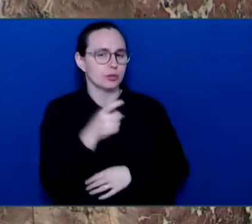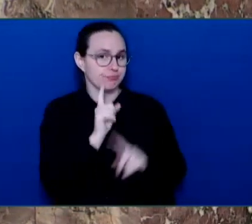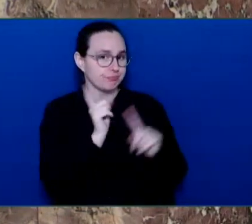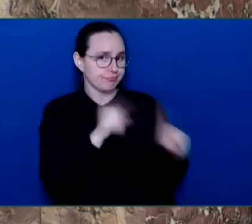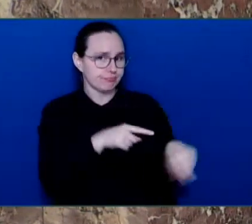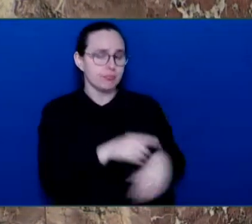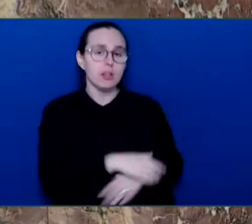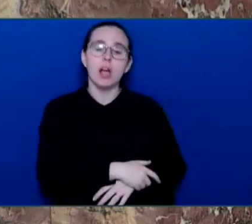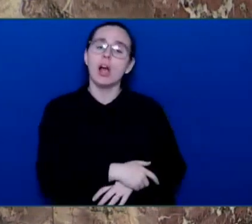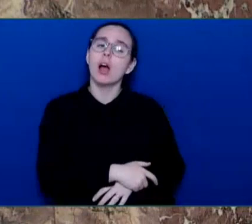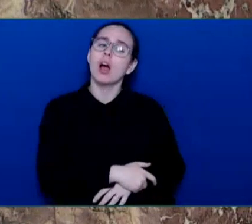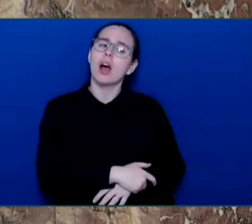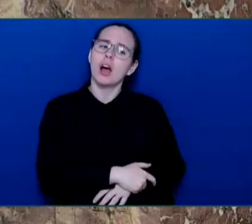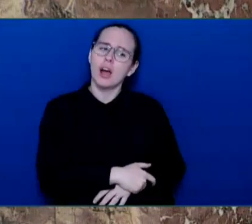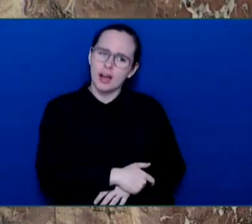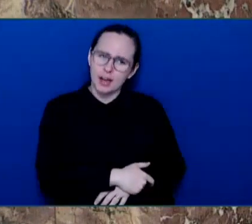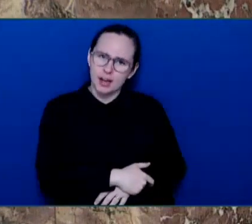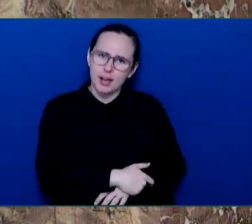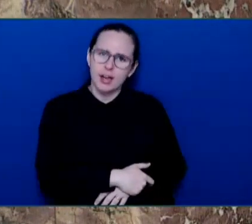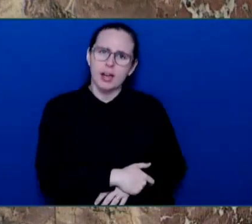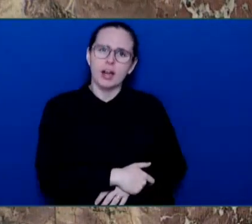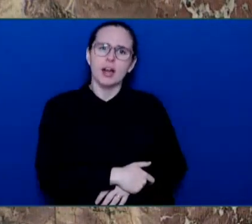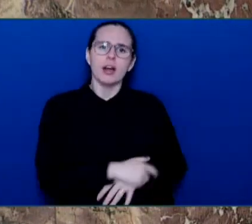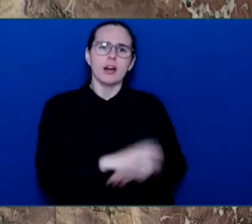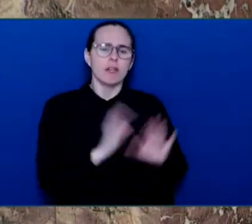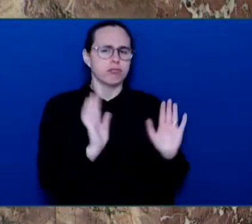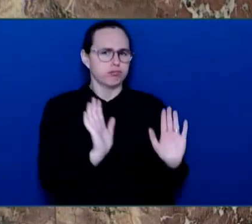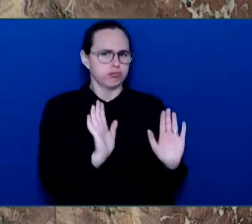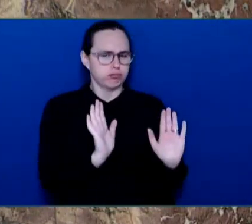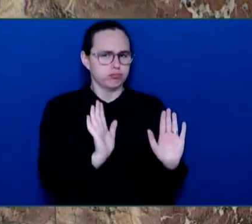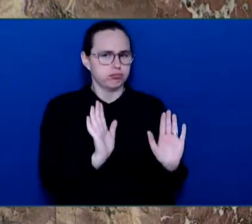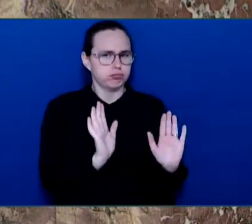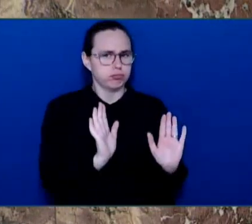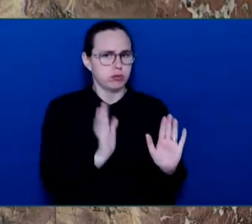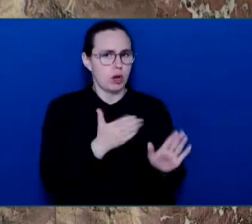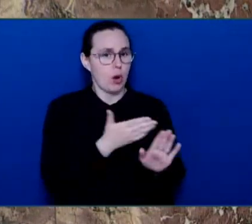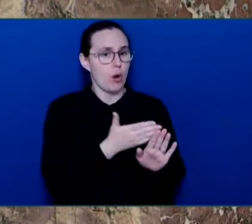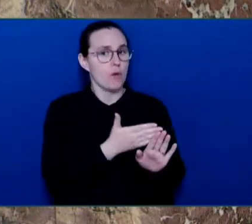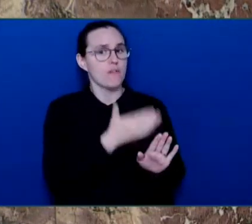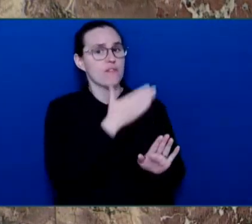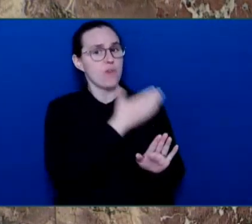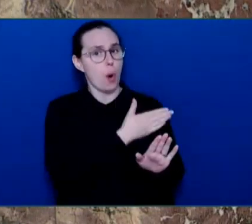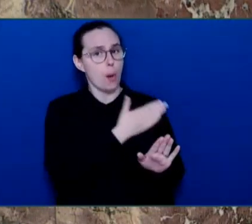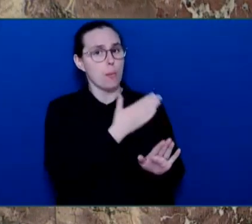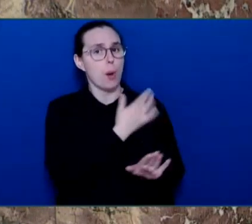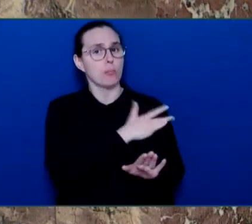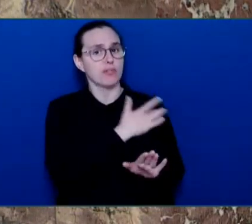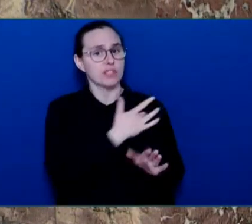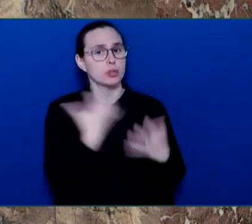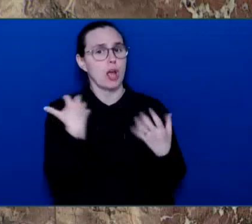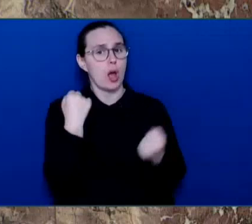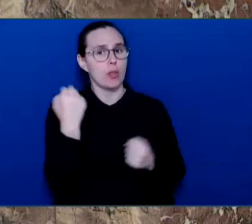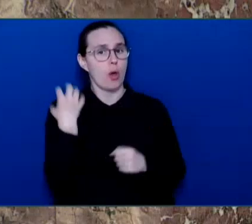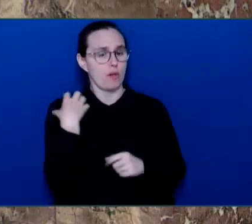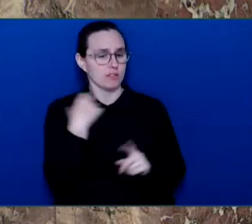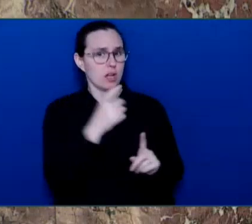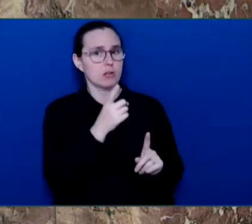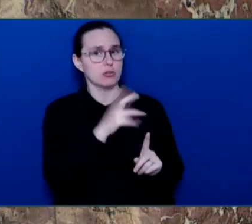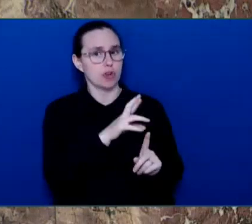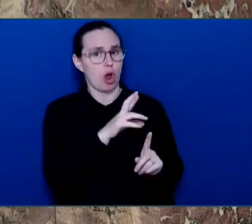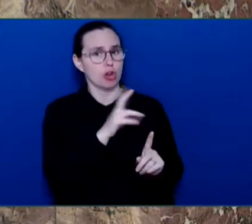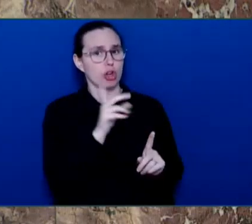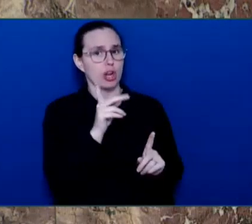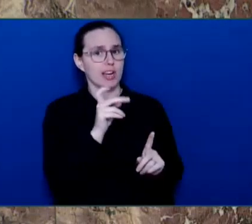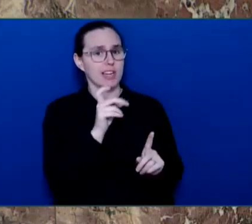the work of the former provincial health officer, Dr. Kendall, has been exemplary in calling to